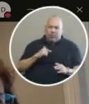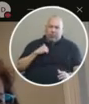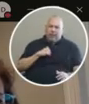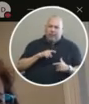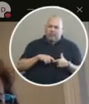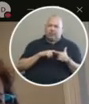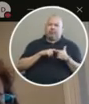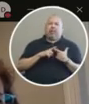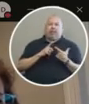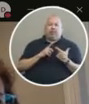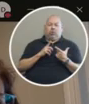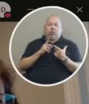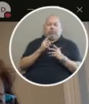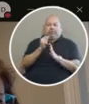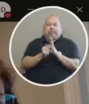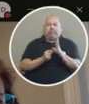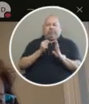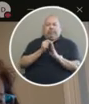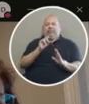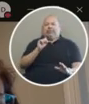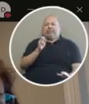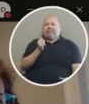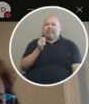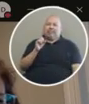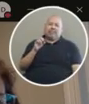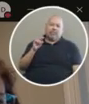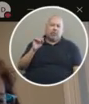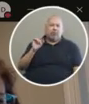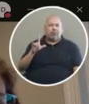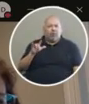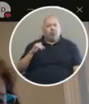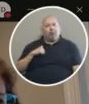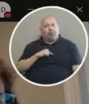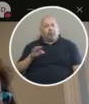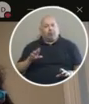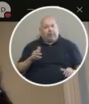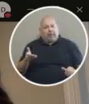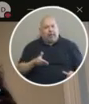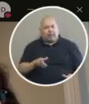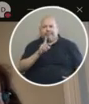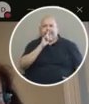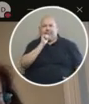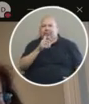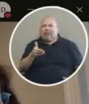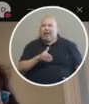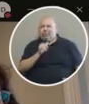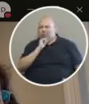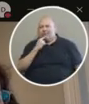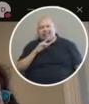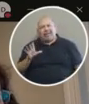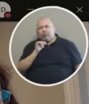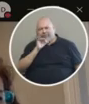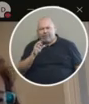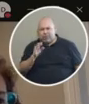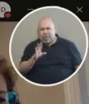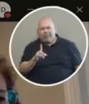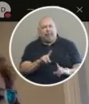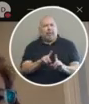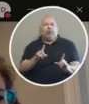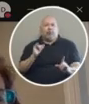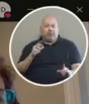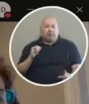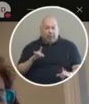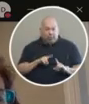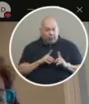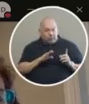to suspend those seasonal positions that we were about to hire. We don't hire. And we don't say, hey, you don't have a job. We say you have a